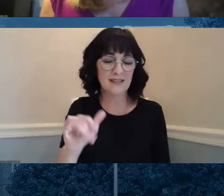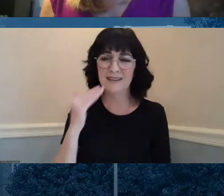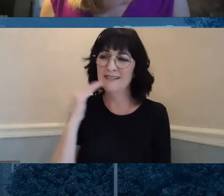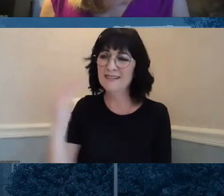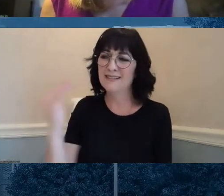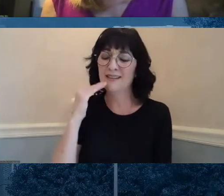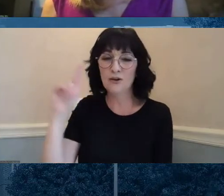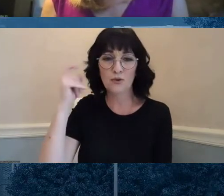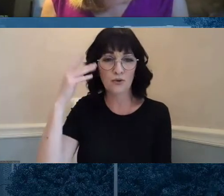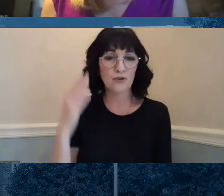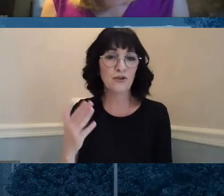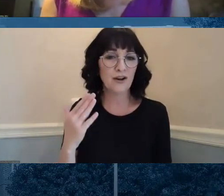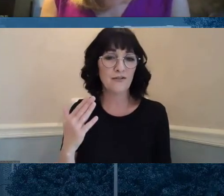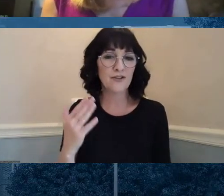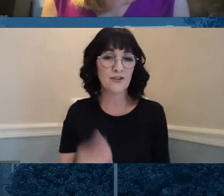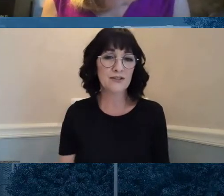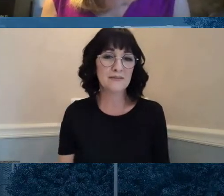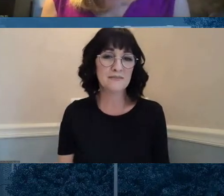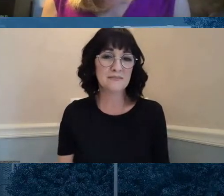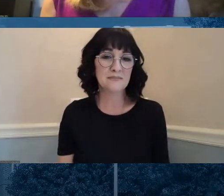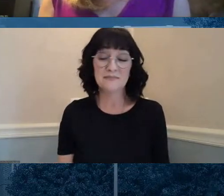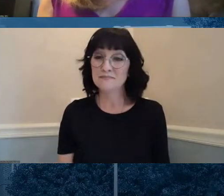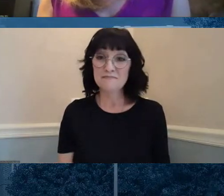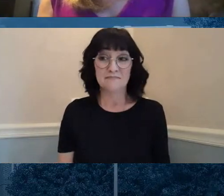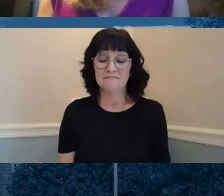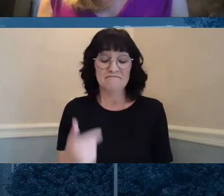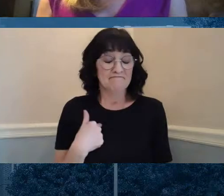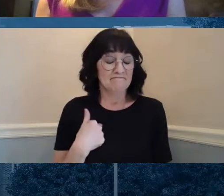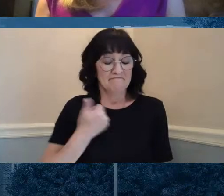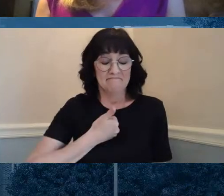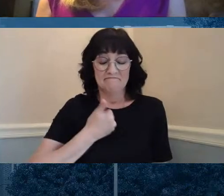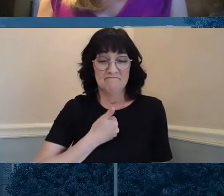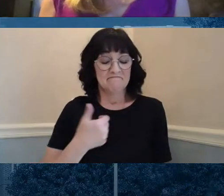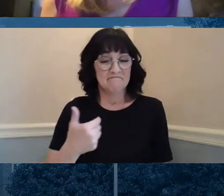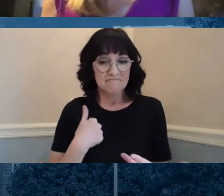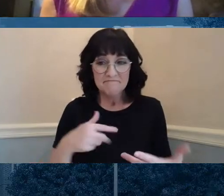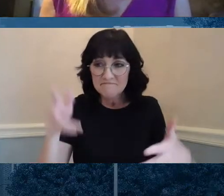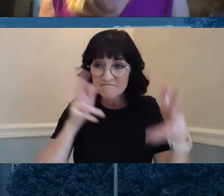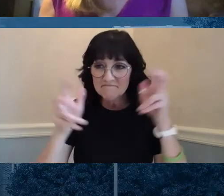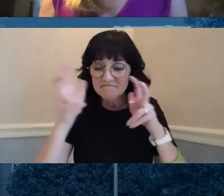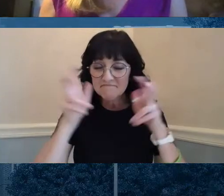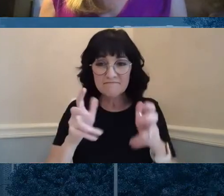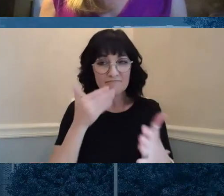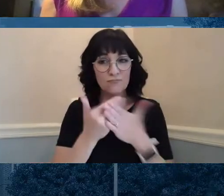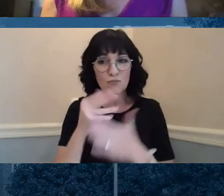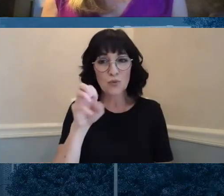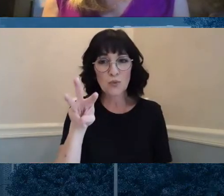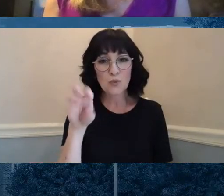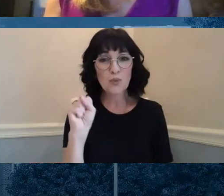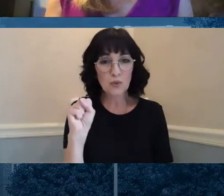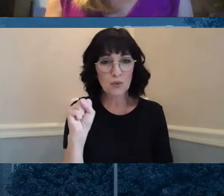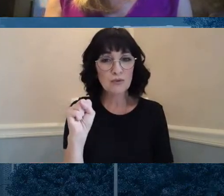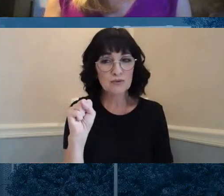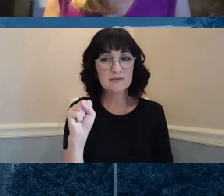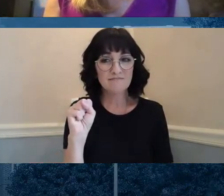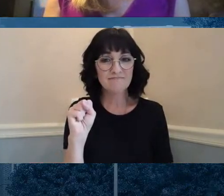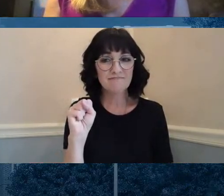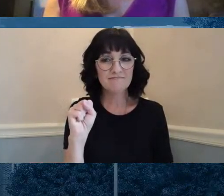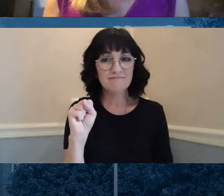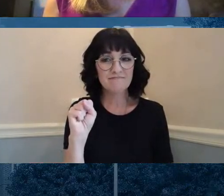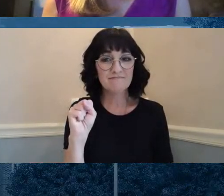for, it really is exciting to hear the great news of the benefits of